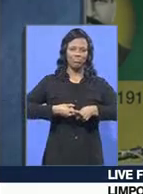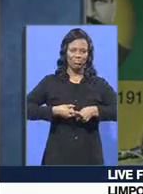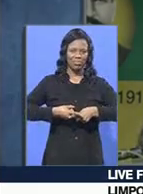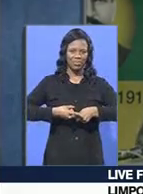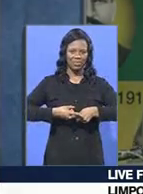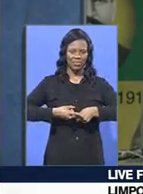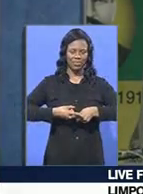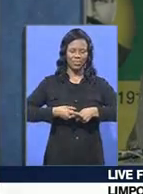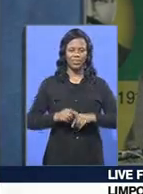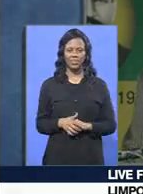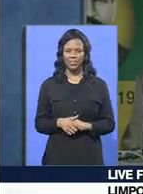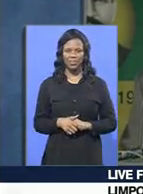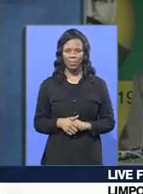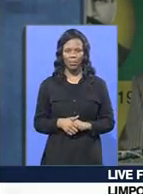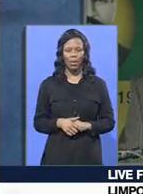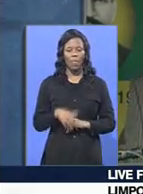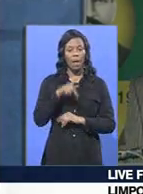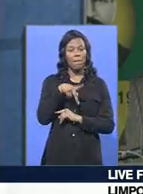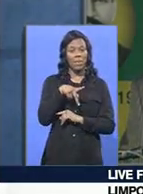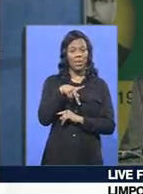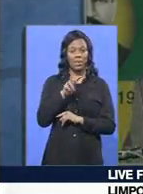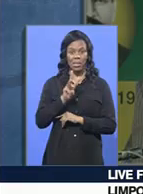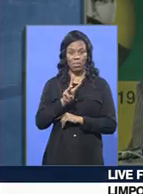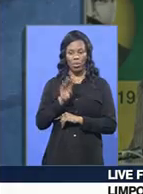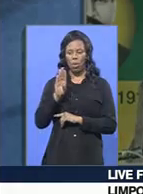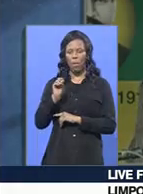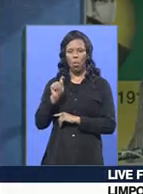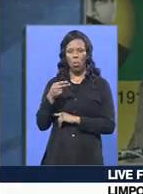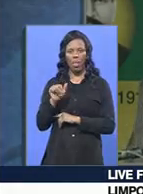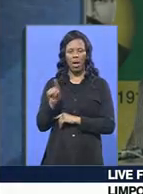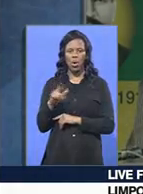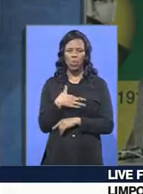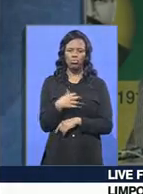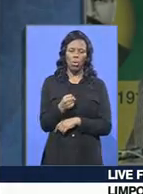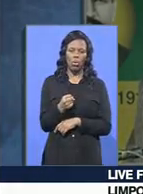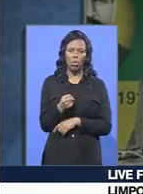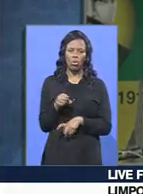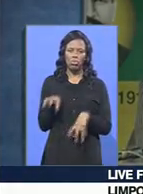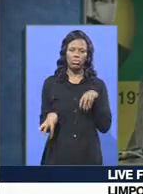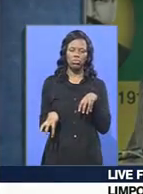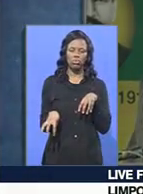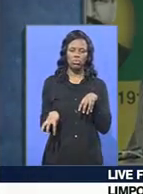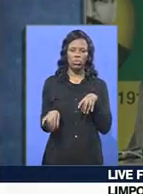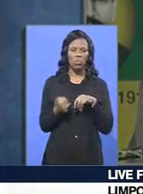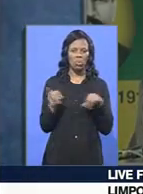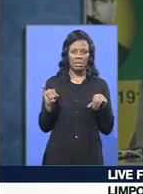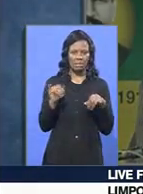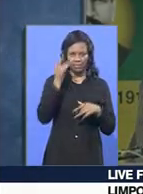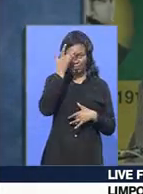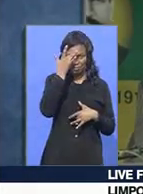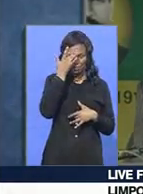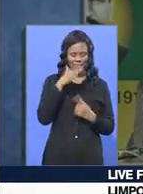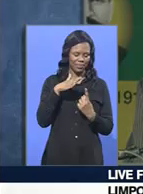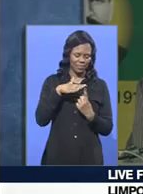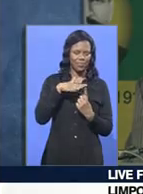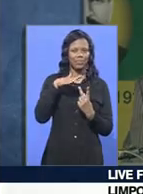The intransigent P.W. Botha suffered a stroke and was replaced as